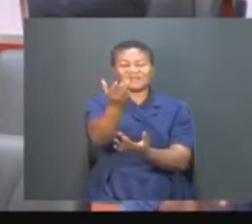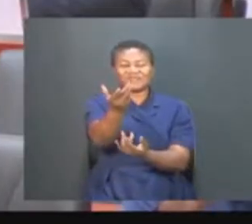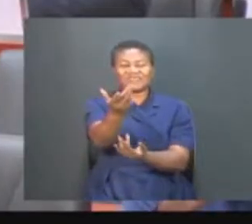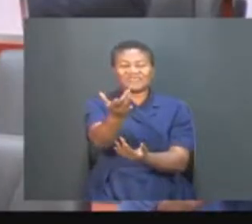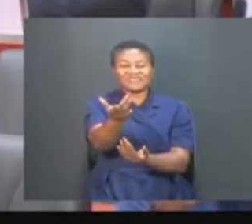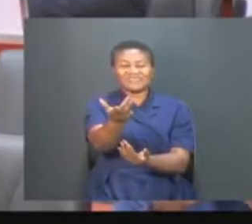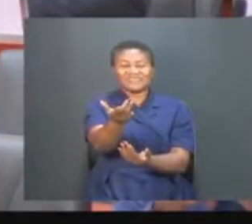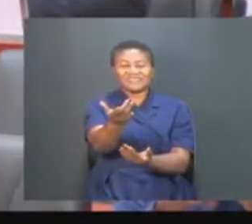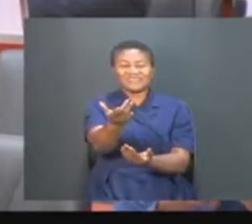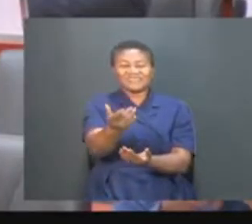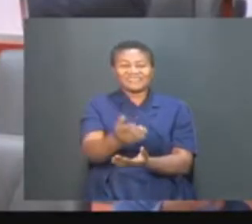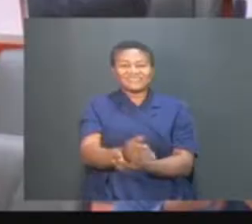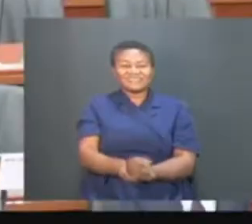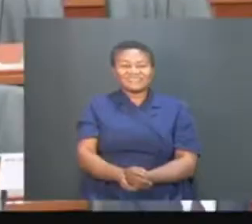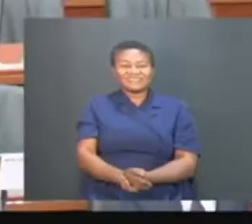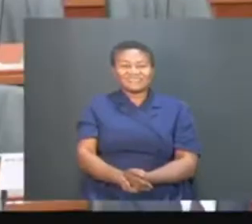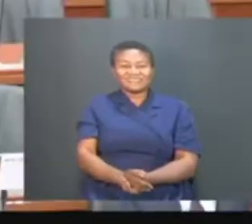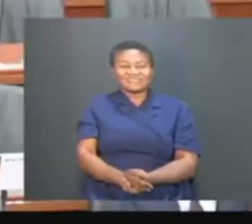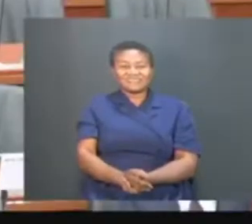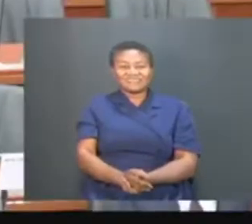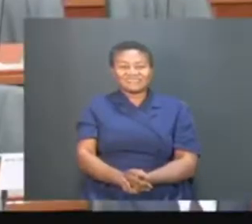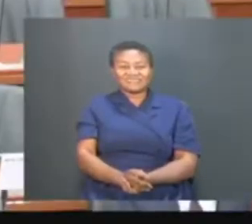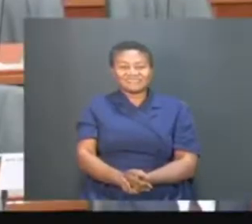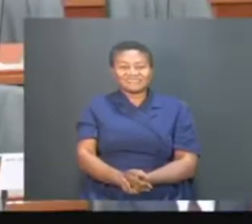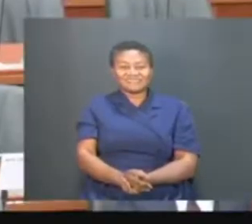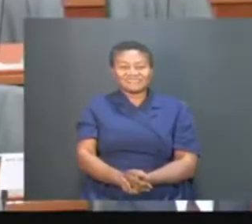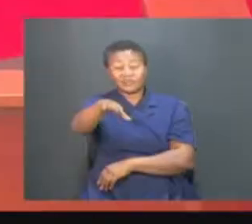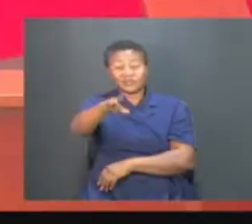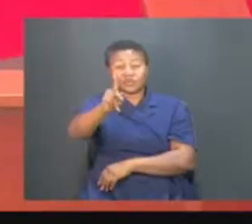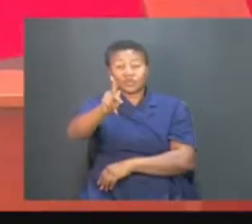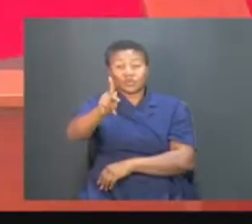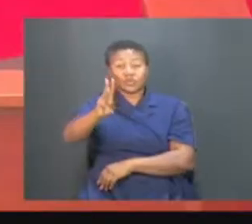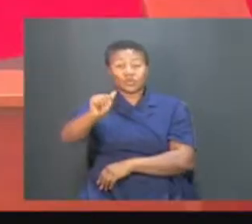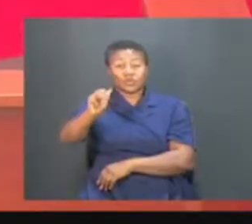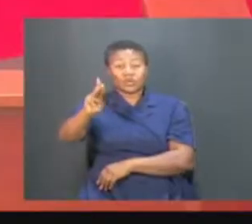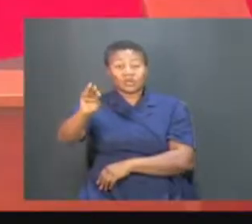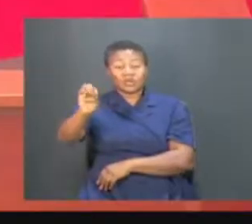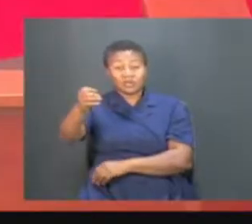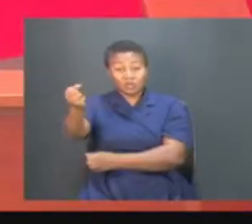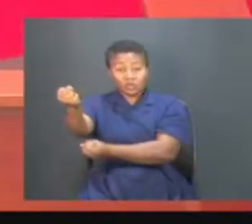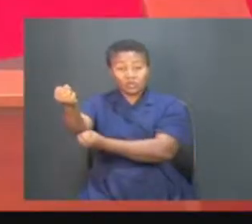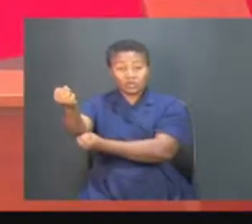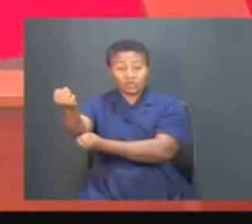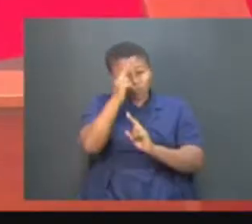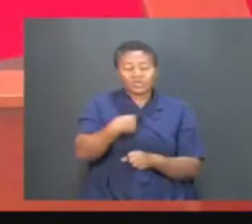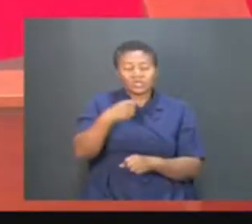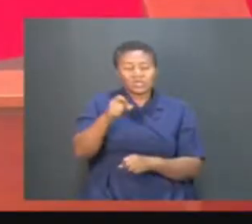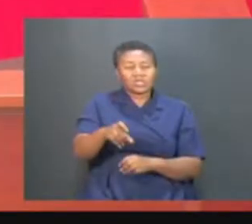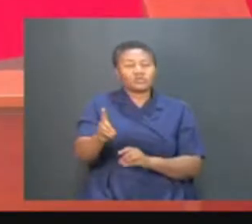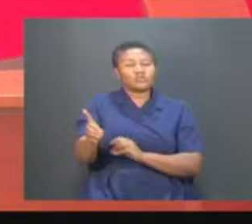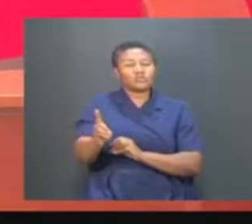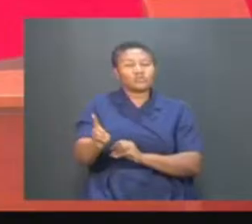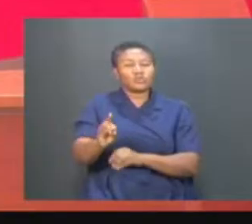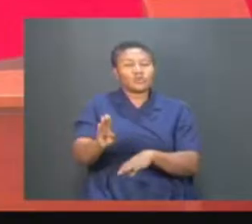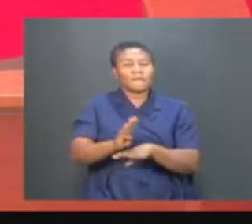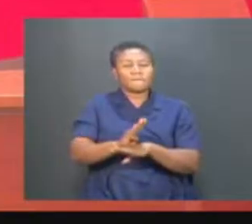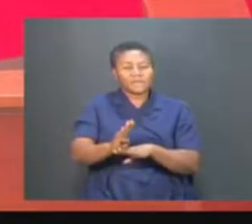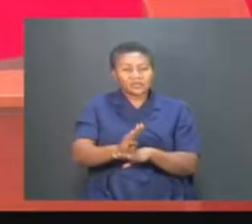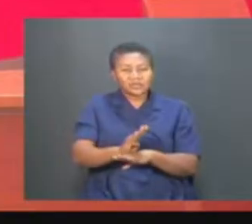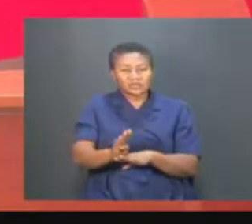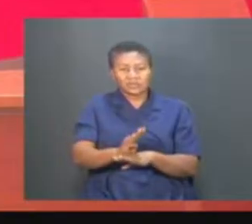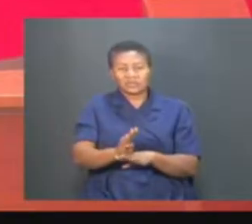All of you, resume your seats. Yes. Honorable Agboja, just hold it. All of you, within